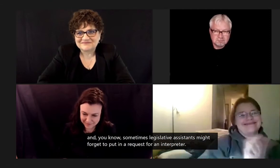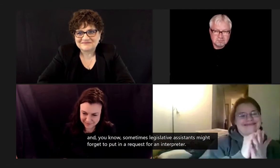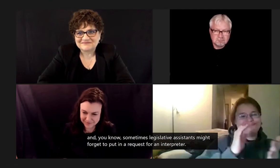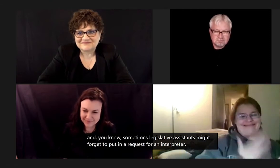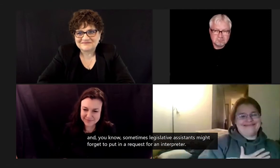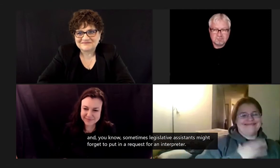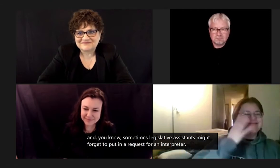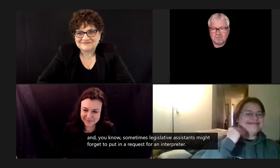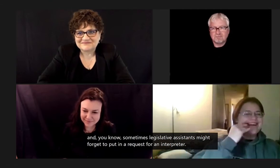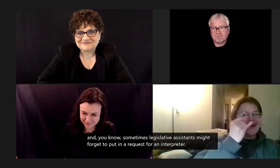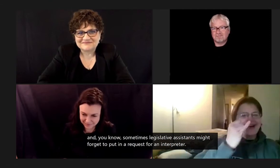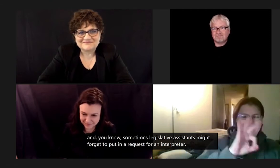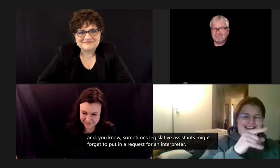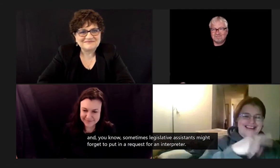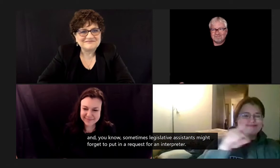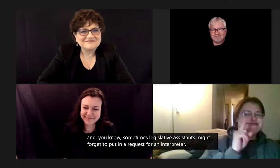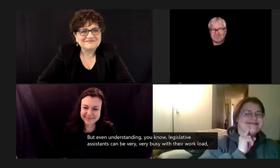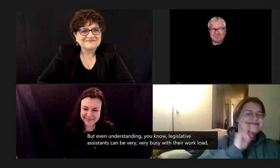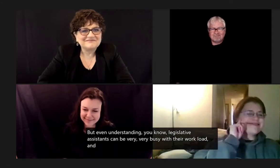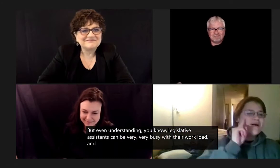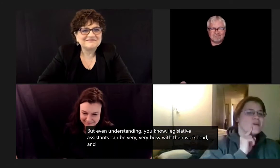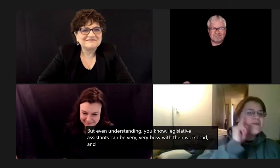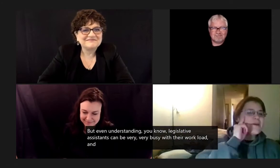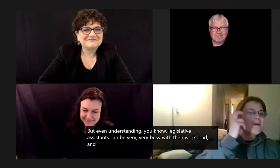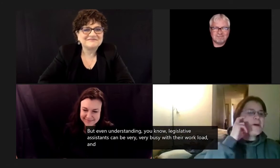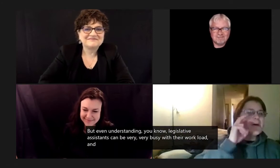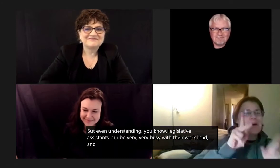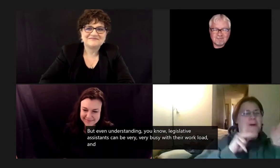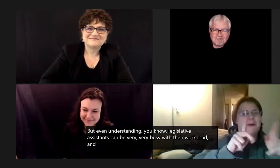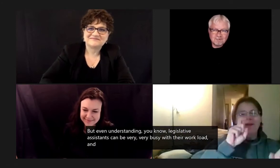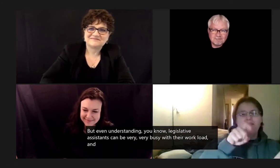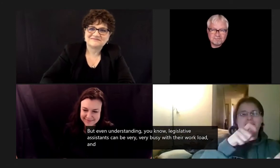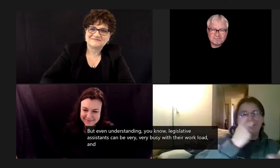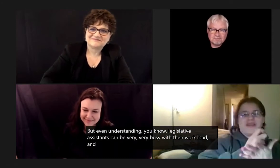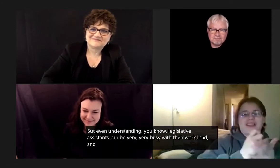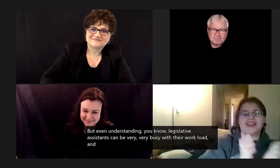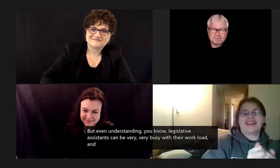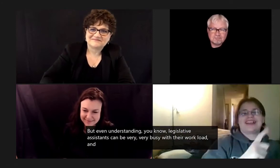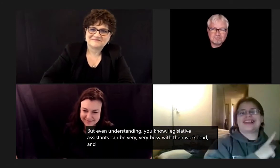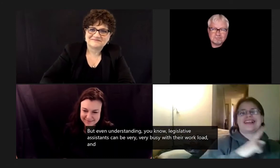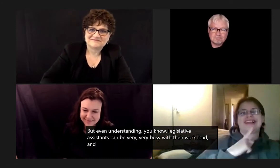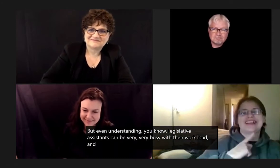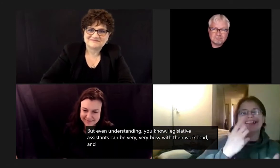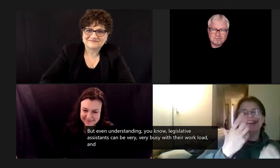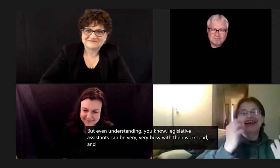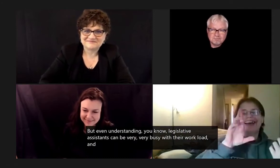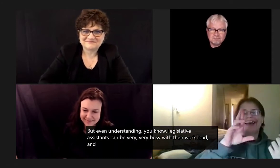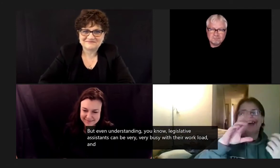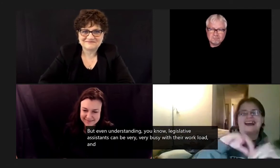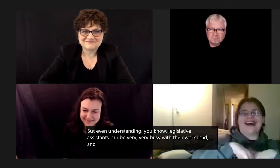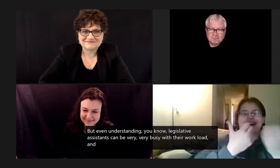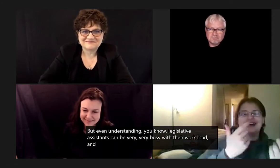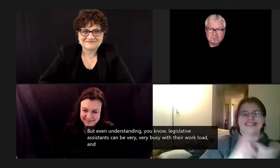And they are trying to do their best, as well as with the LCC. So it's very important